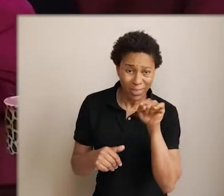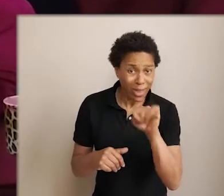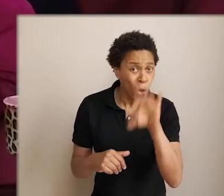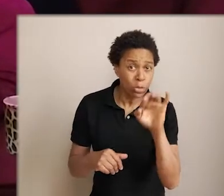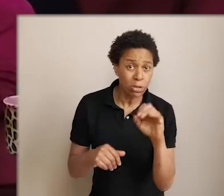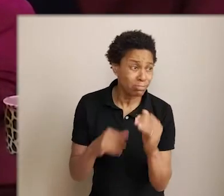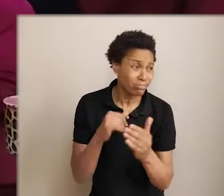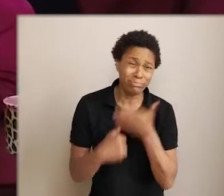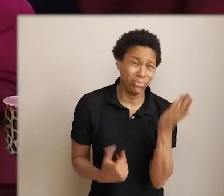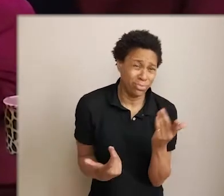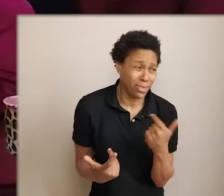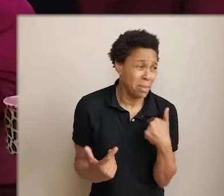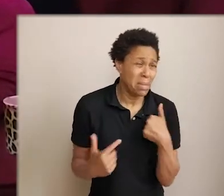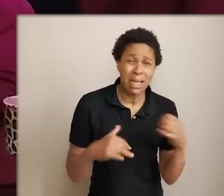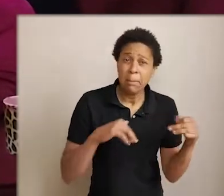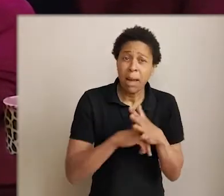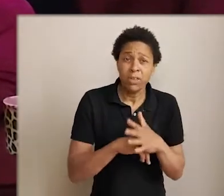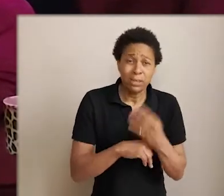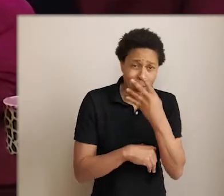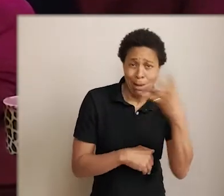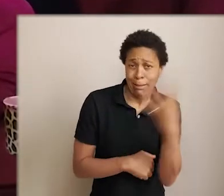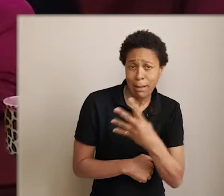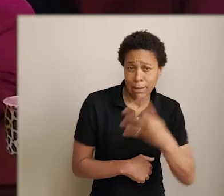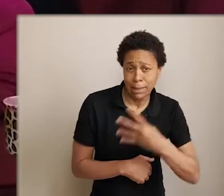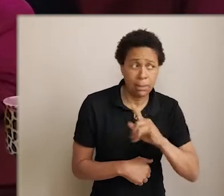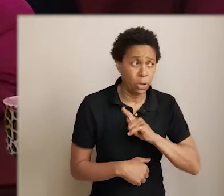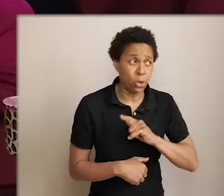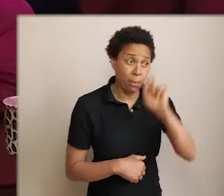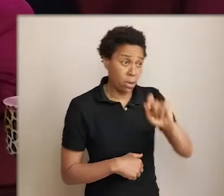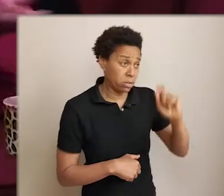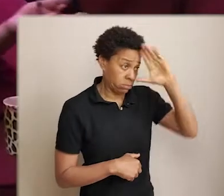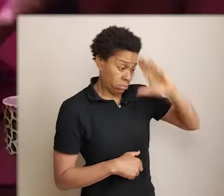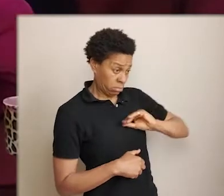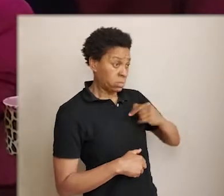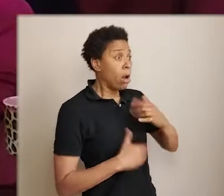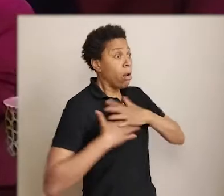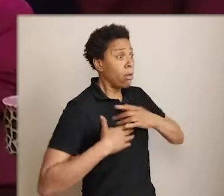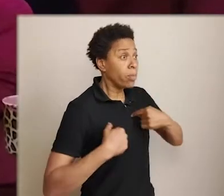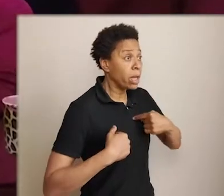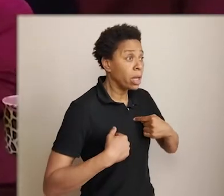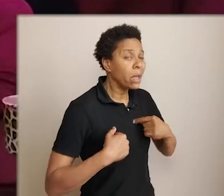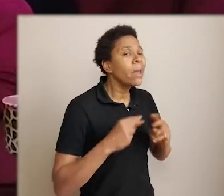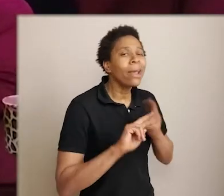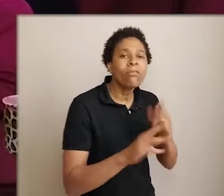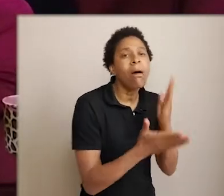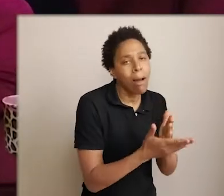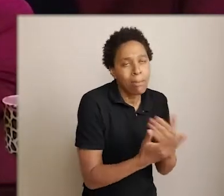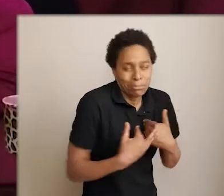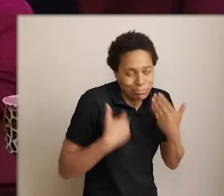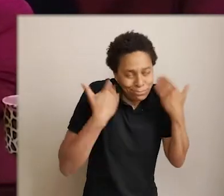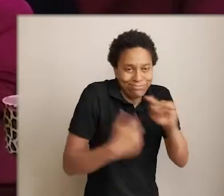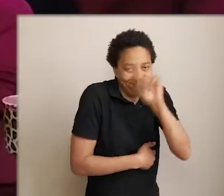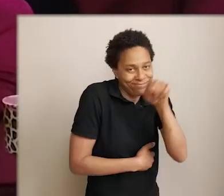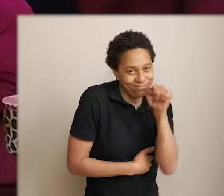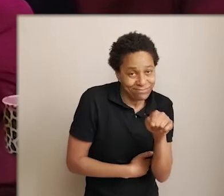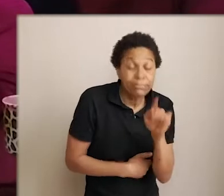I married at 19 because somebody actually said they loved me. Whether they did or not is another question. So